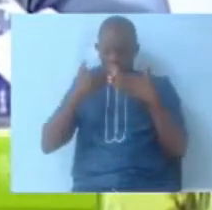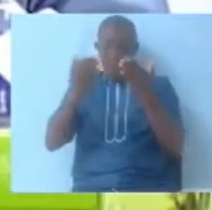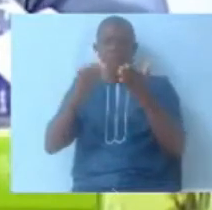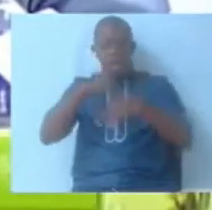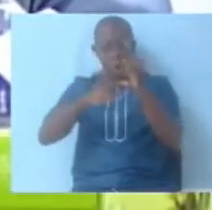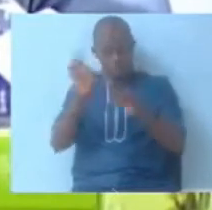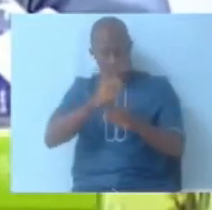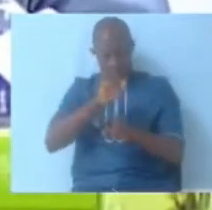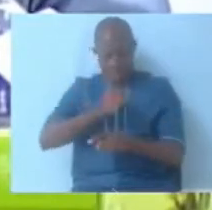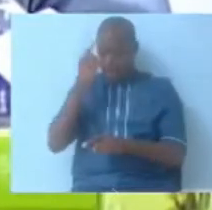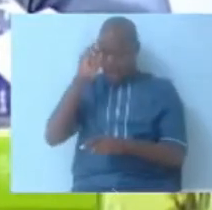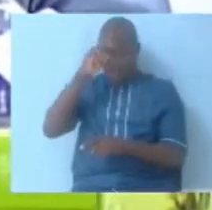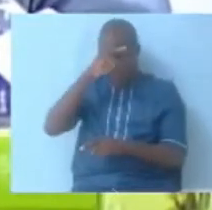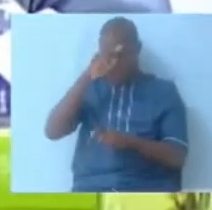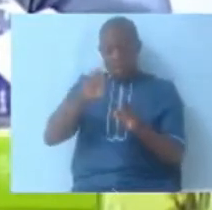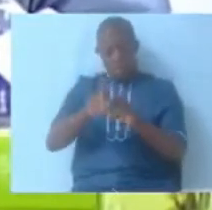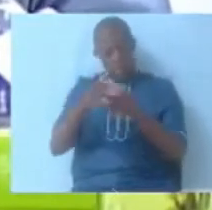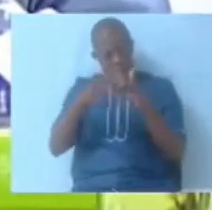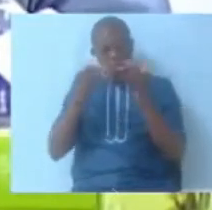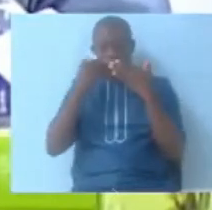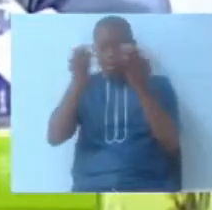kombe mbensondo mokono. Nga wale fintindi teng.